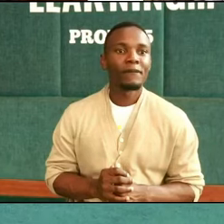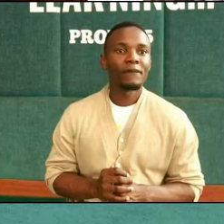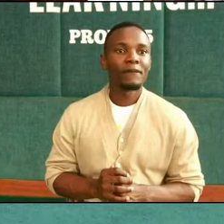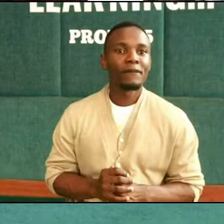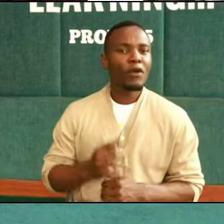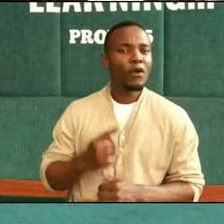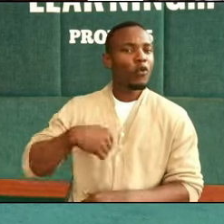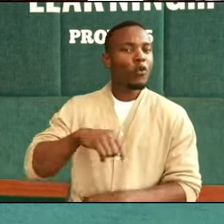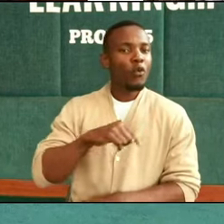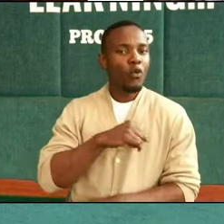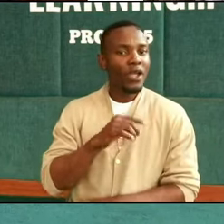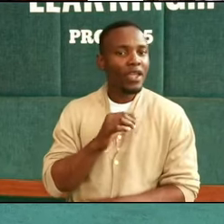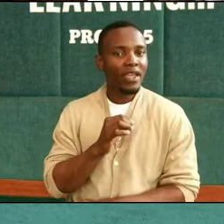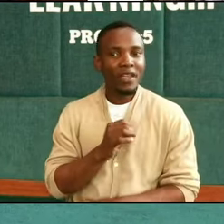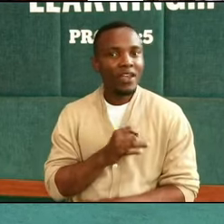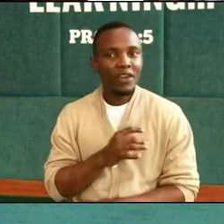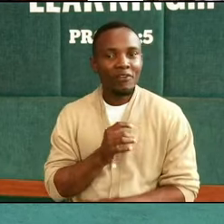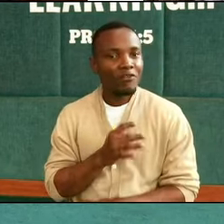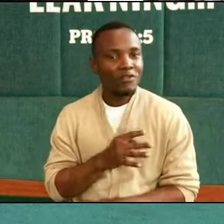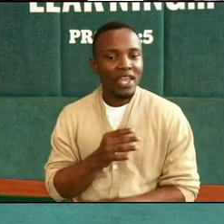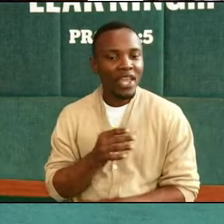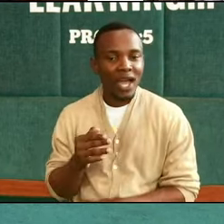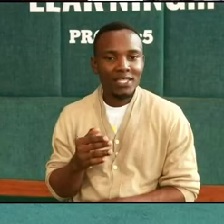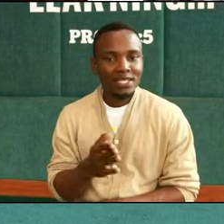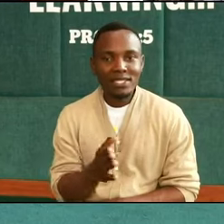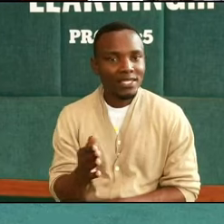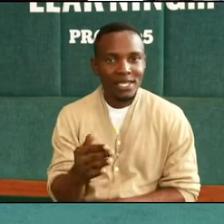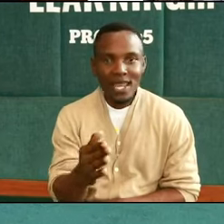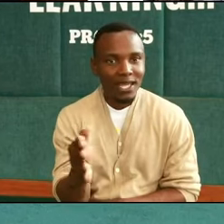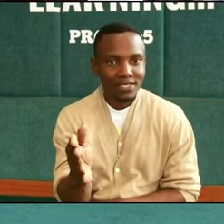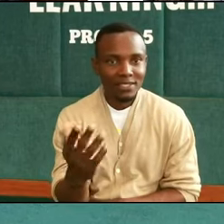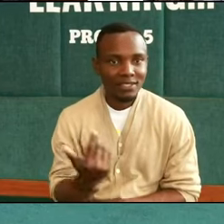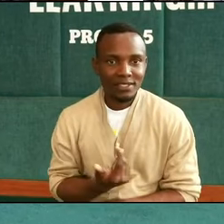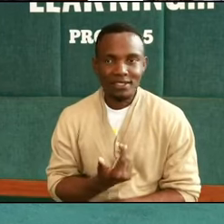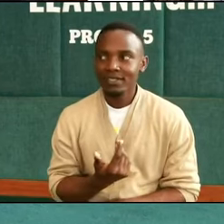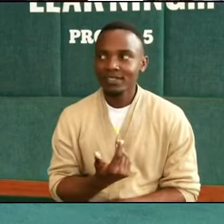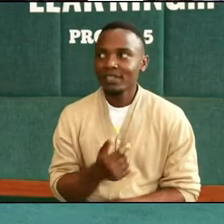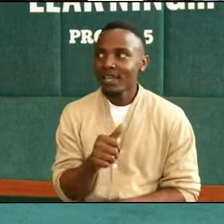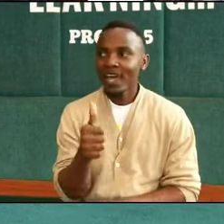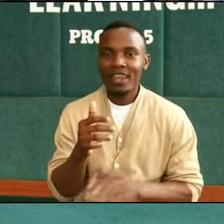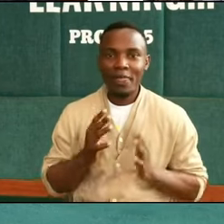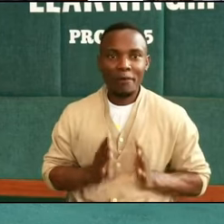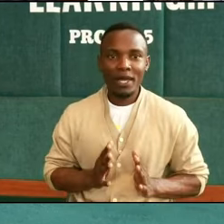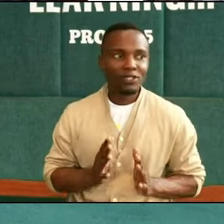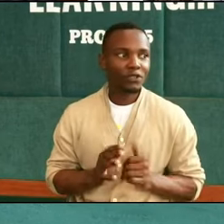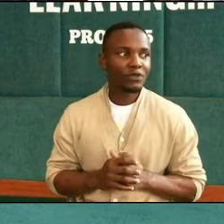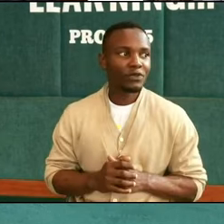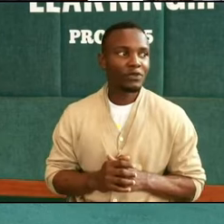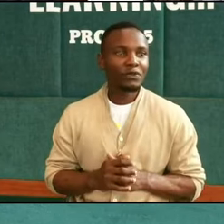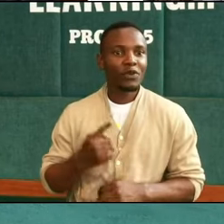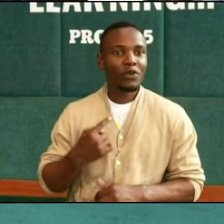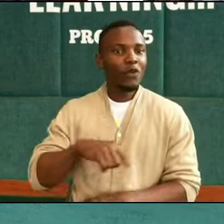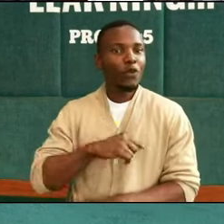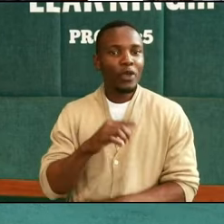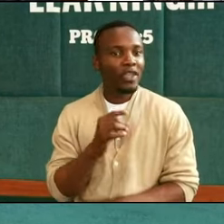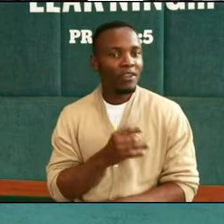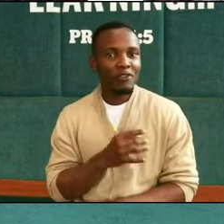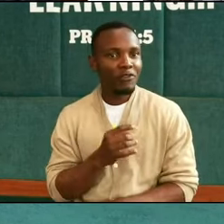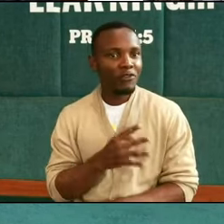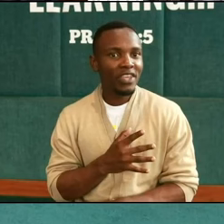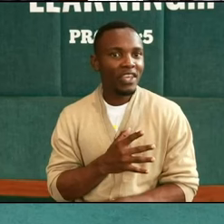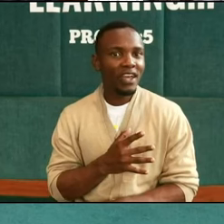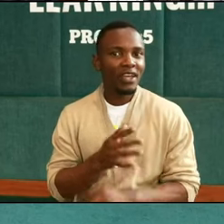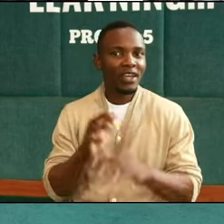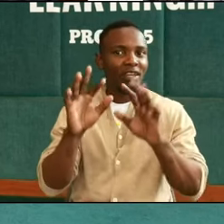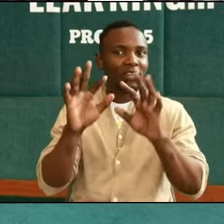We are scared of snakes. Some people are scared of snakes. Somebody else? We are scared of